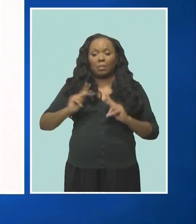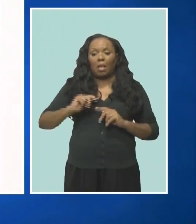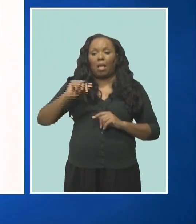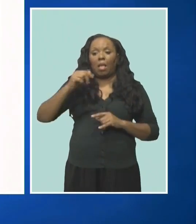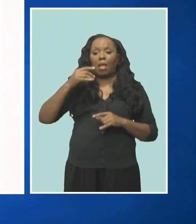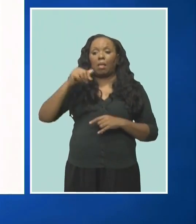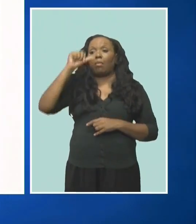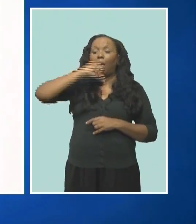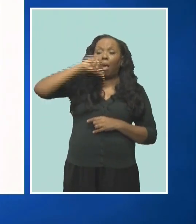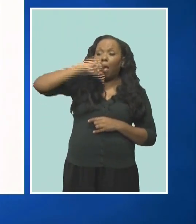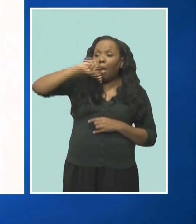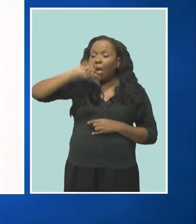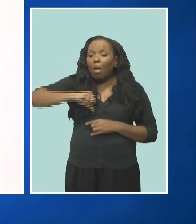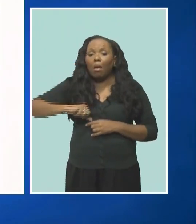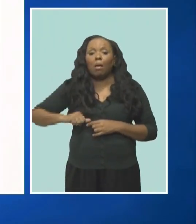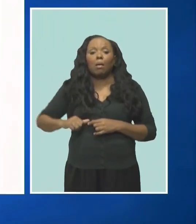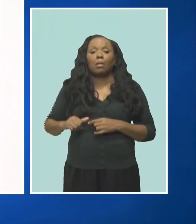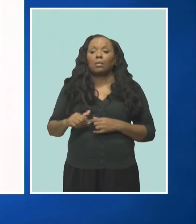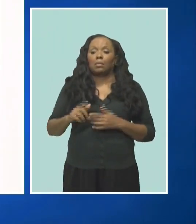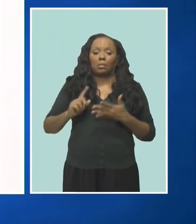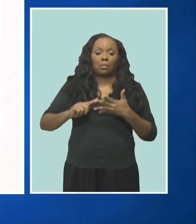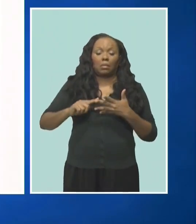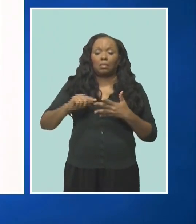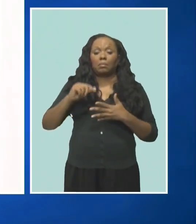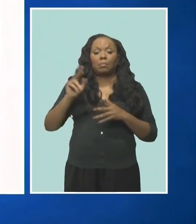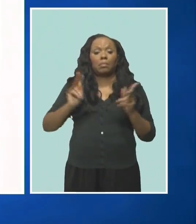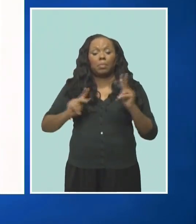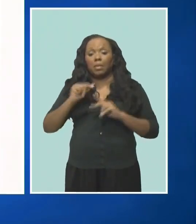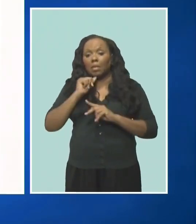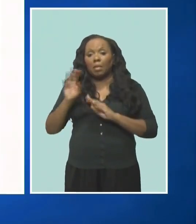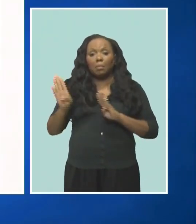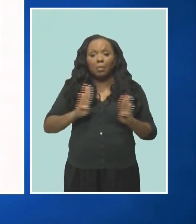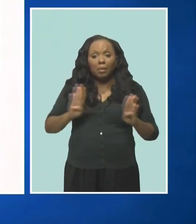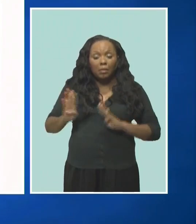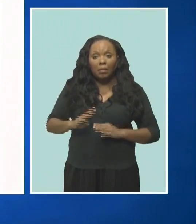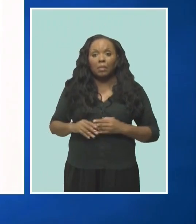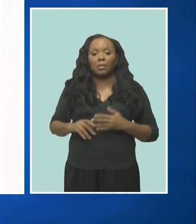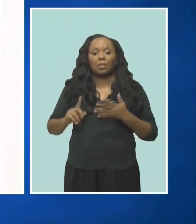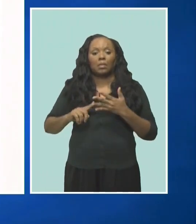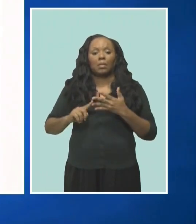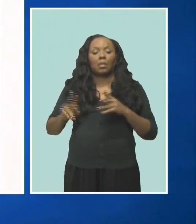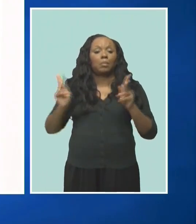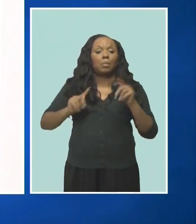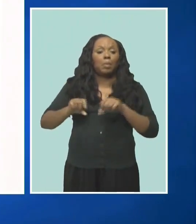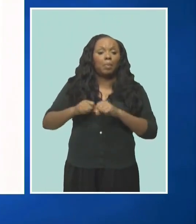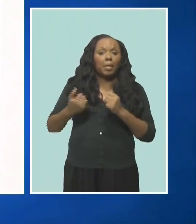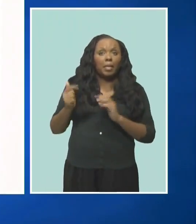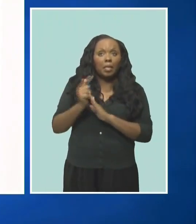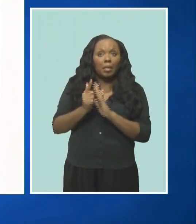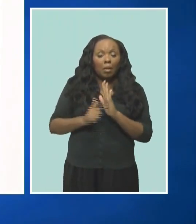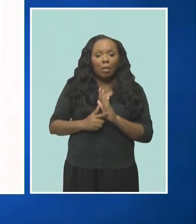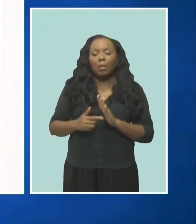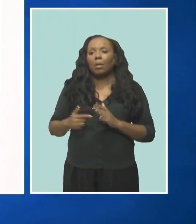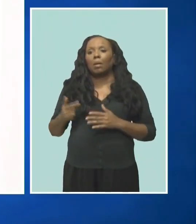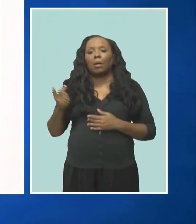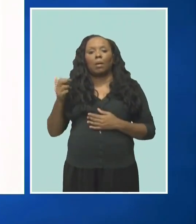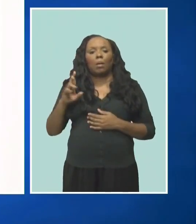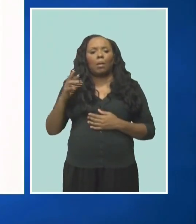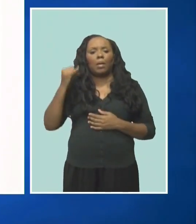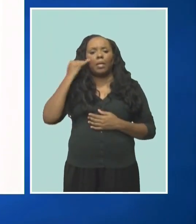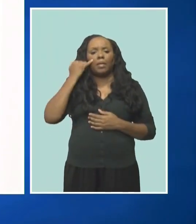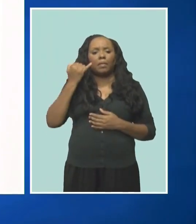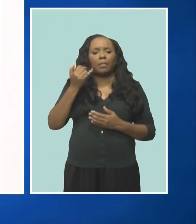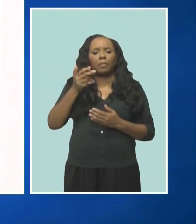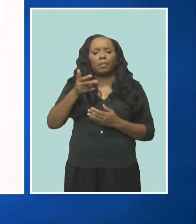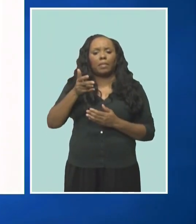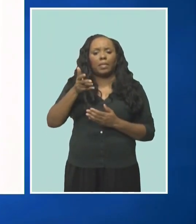there's a need for the police to respond, they will. If the scene is blocked because, let's say, it's an overturned vehicle or a spill of